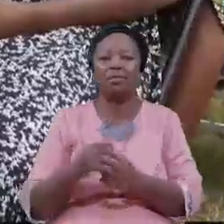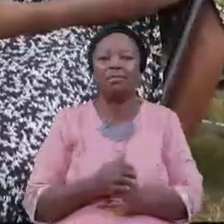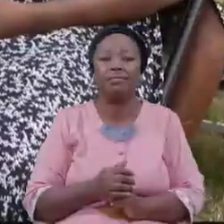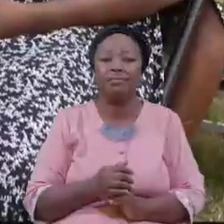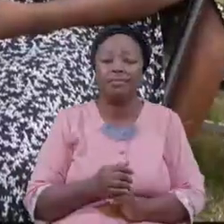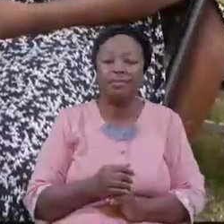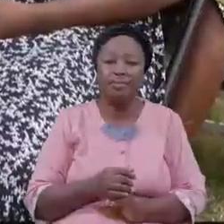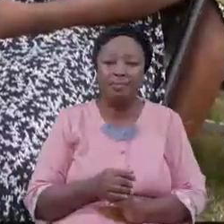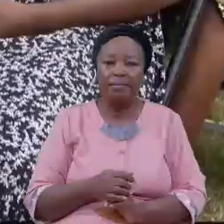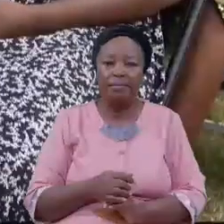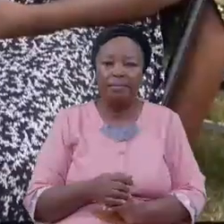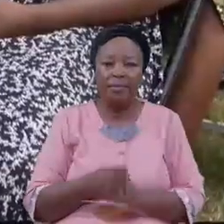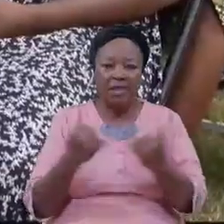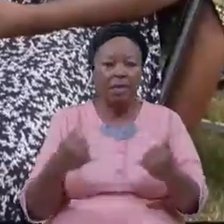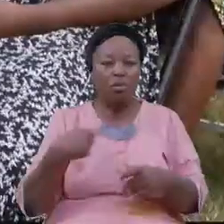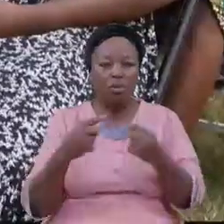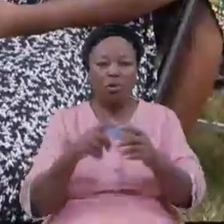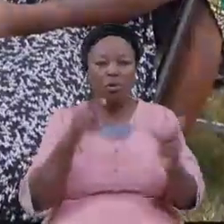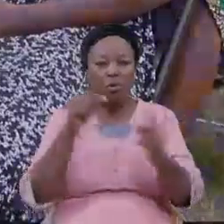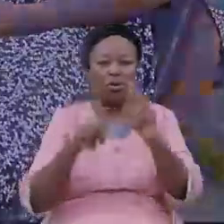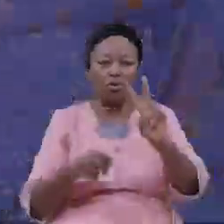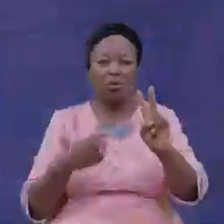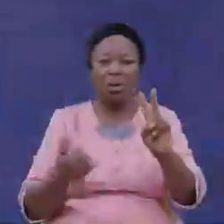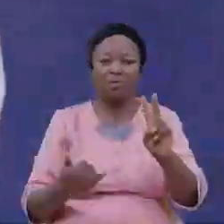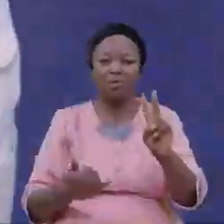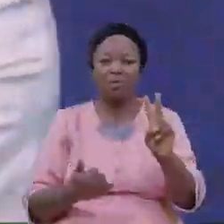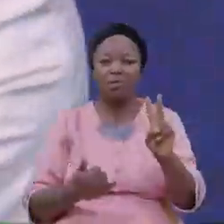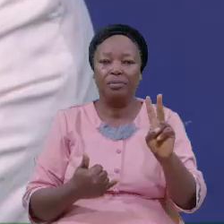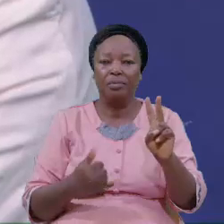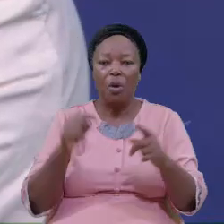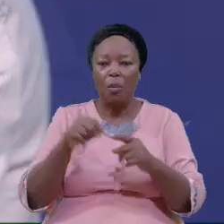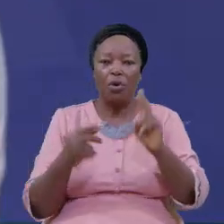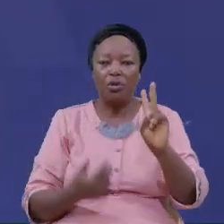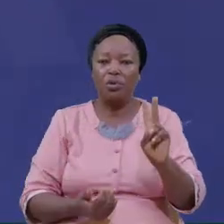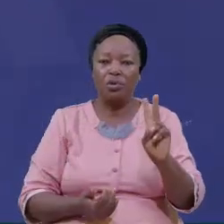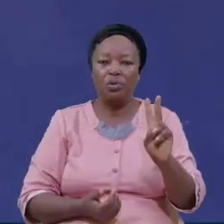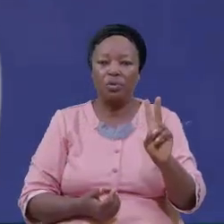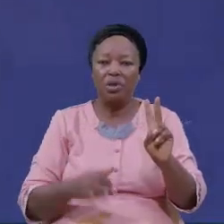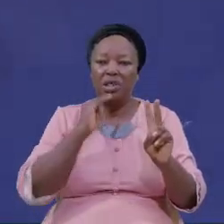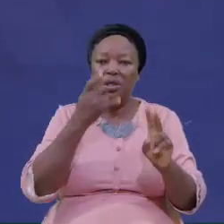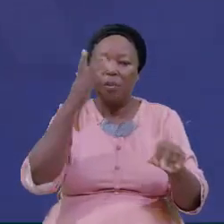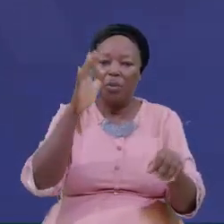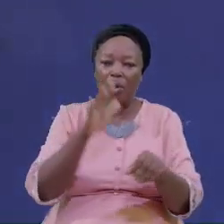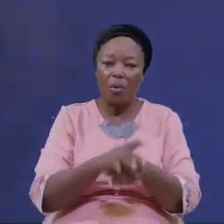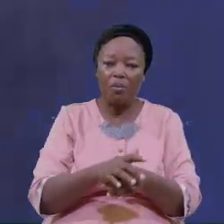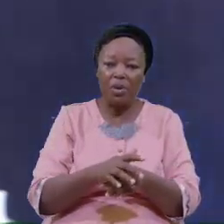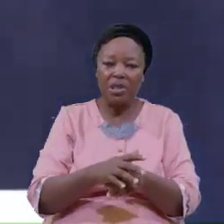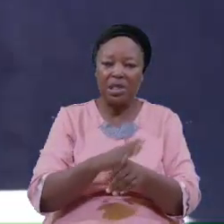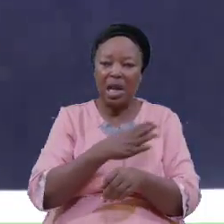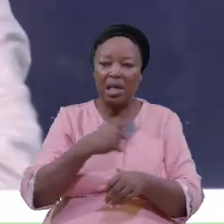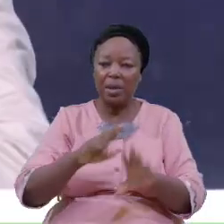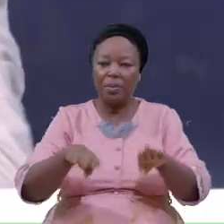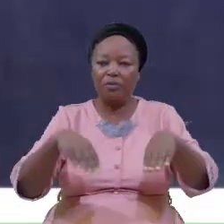We're coming to point number two now. Point number two is the promise and the provision